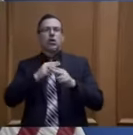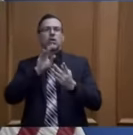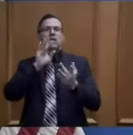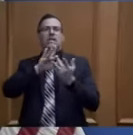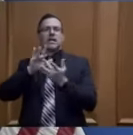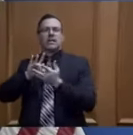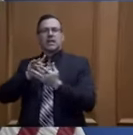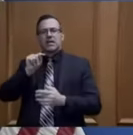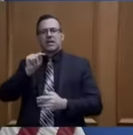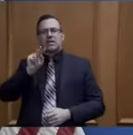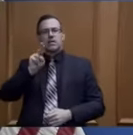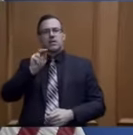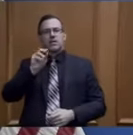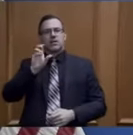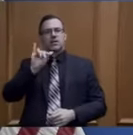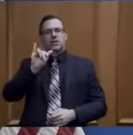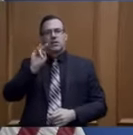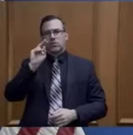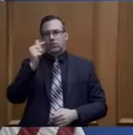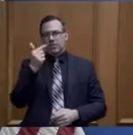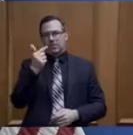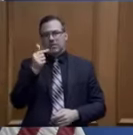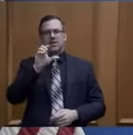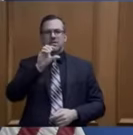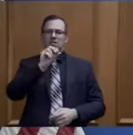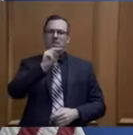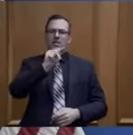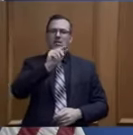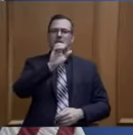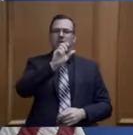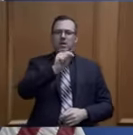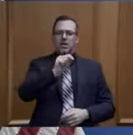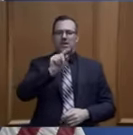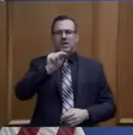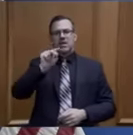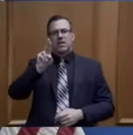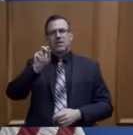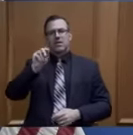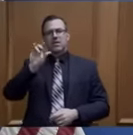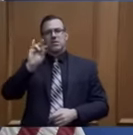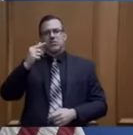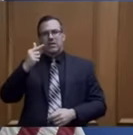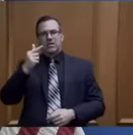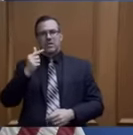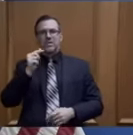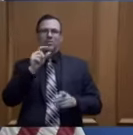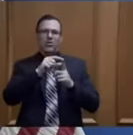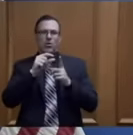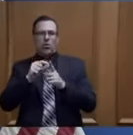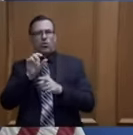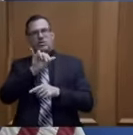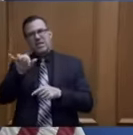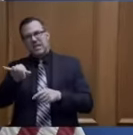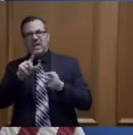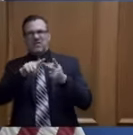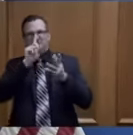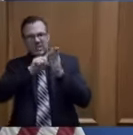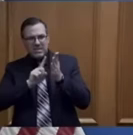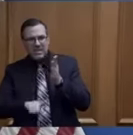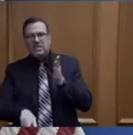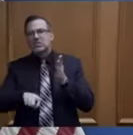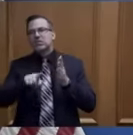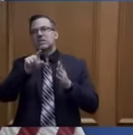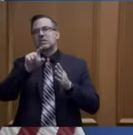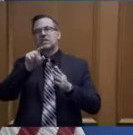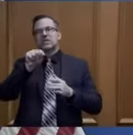tracing. I realize that when you hear terms like tracing or surveillance or investigation, those can sound a